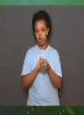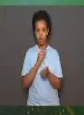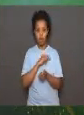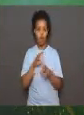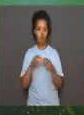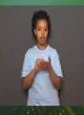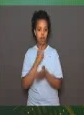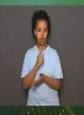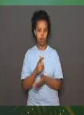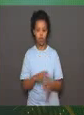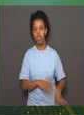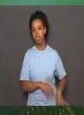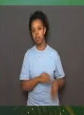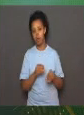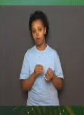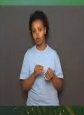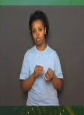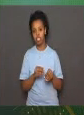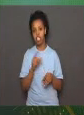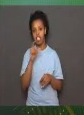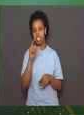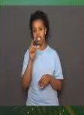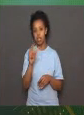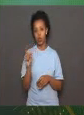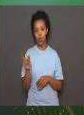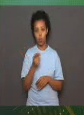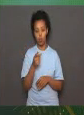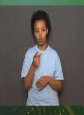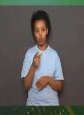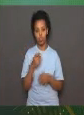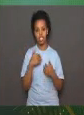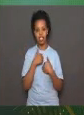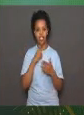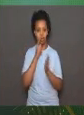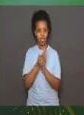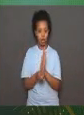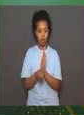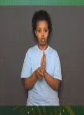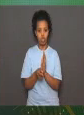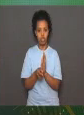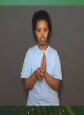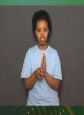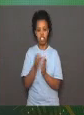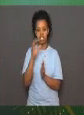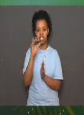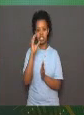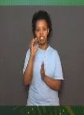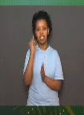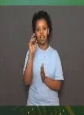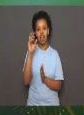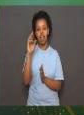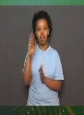Students, can you think of some examples of animals that show circannual